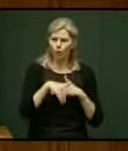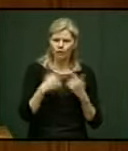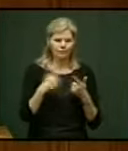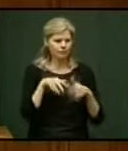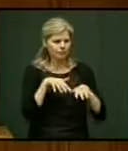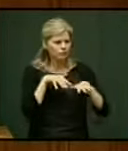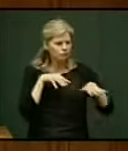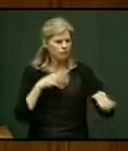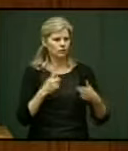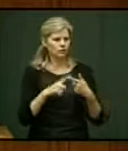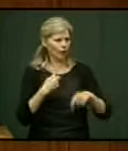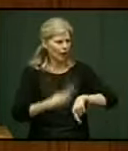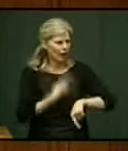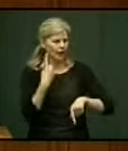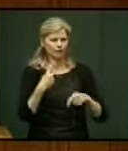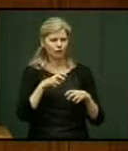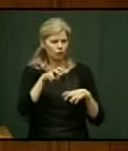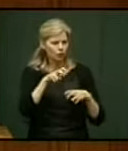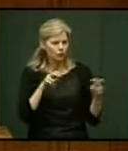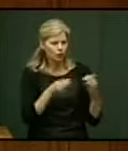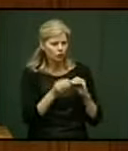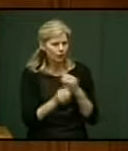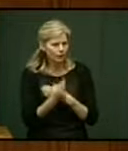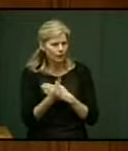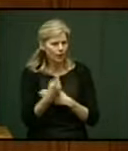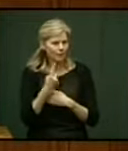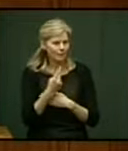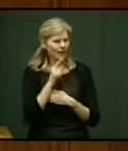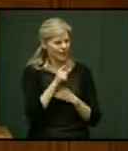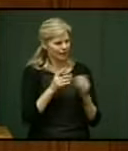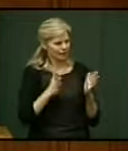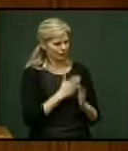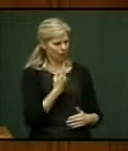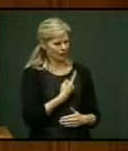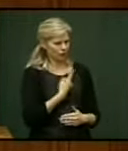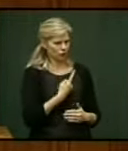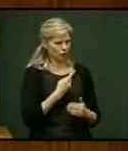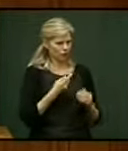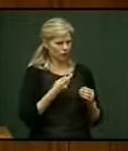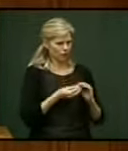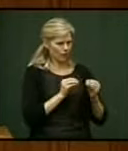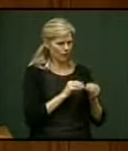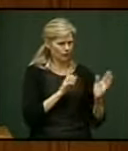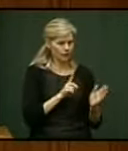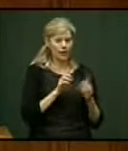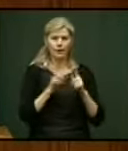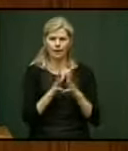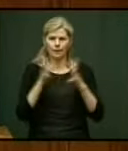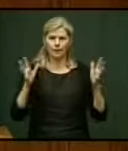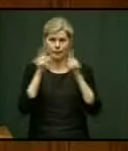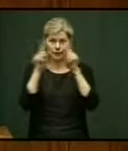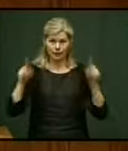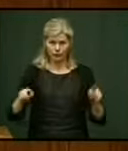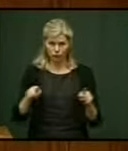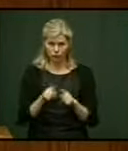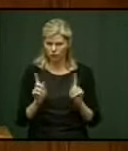somewhere. But there is a much bigger picture. The places we live are fundamentally shaped by the transport system and policies